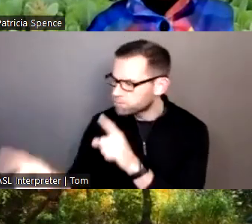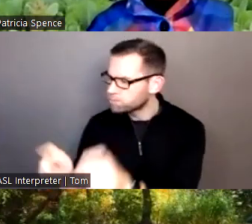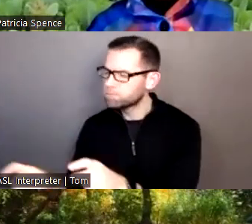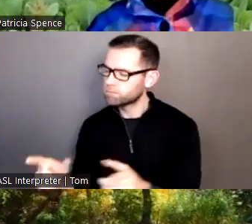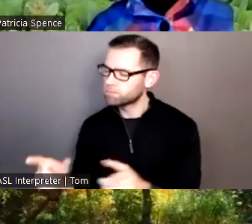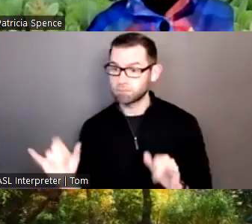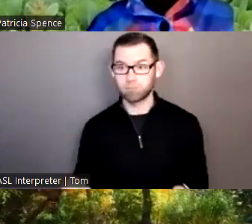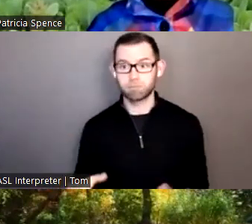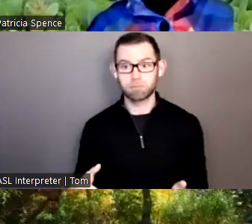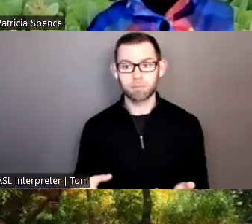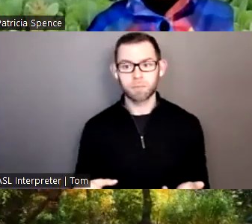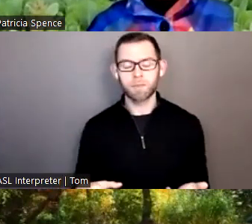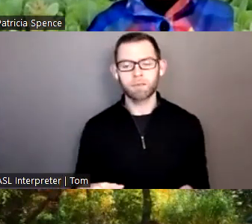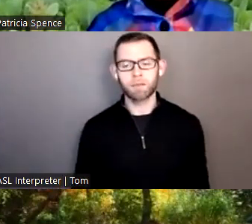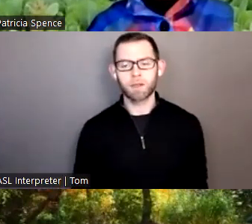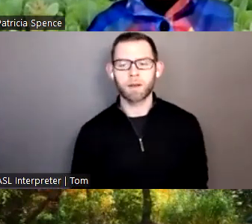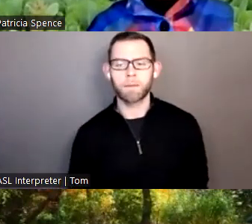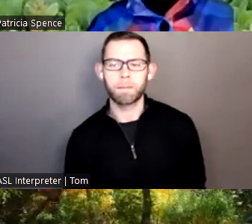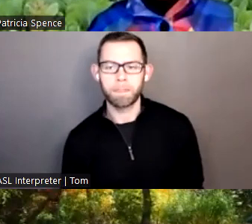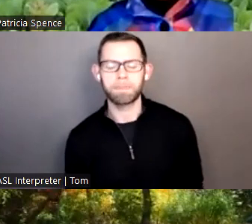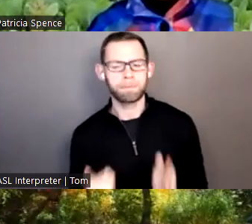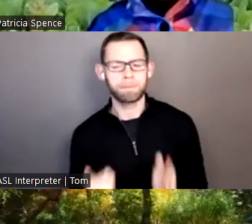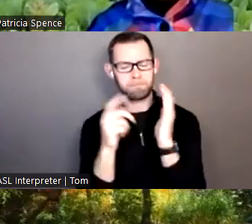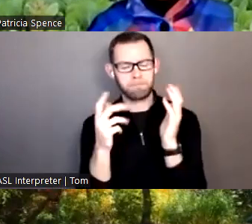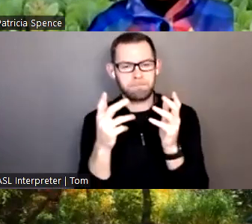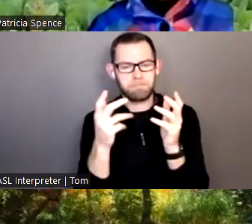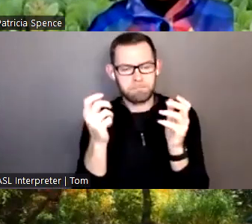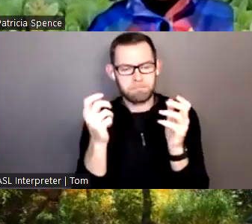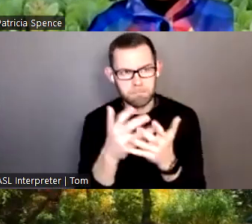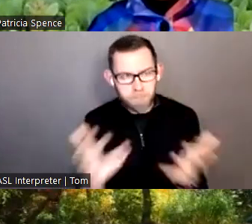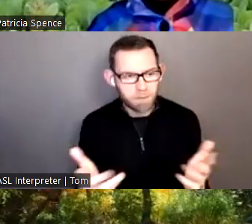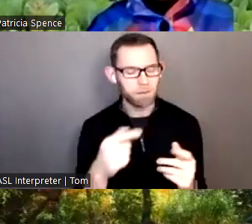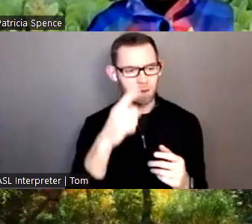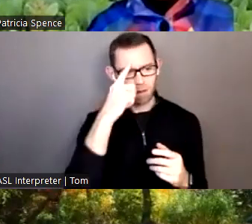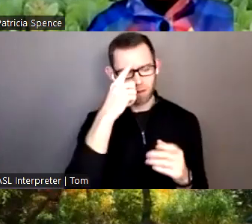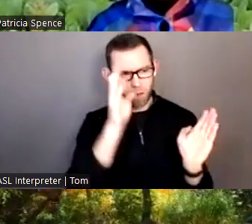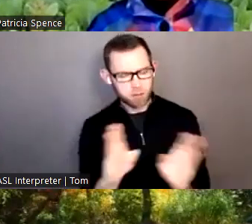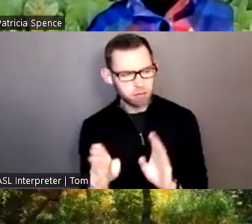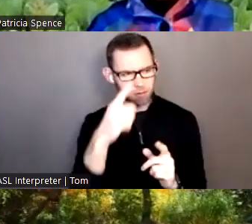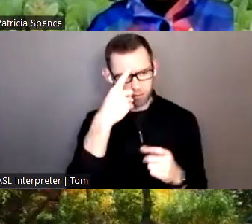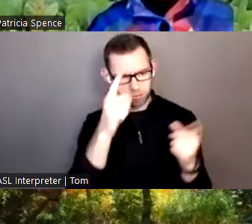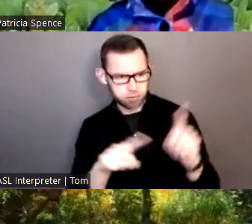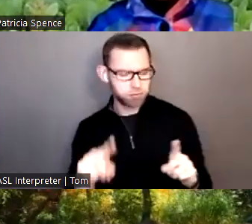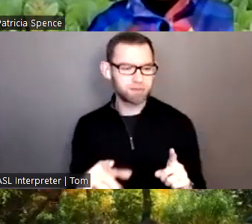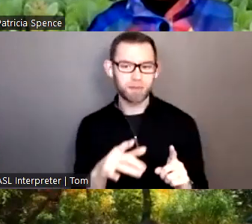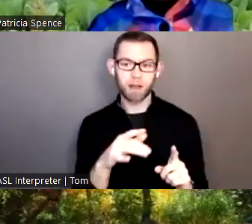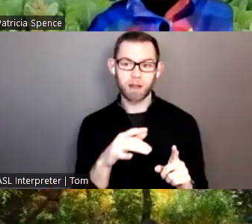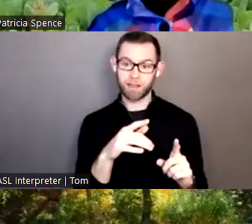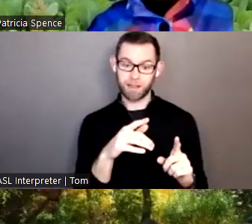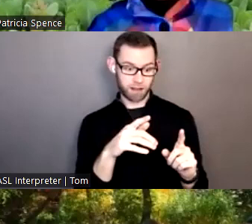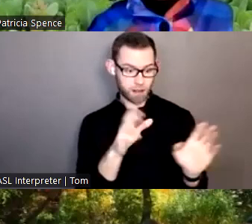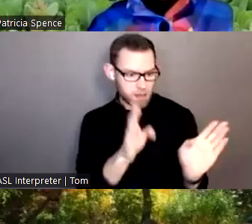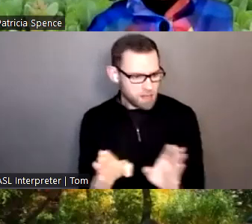it takes such a high level of les croyants organization to be able to do that. That's a barrier, you know, that type